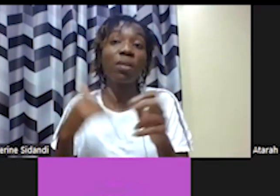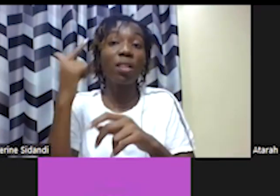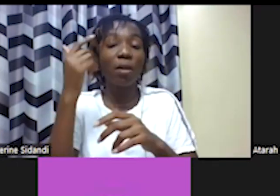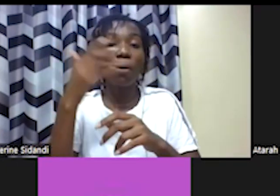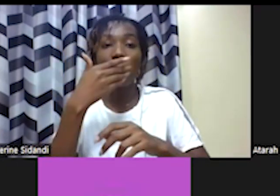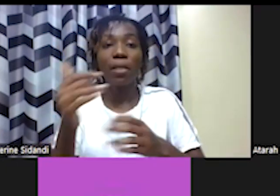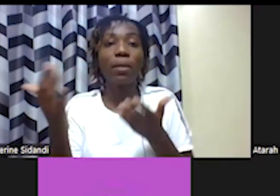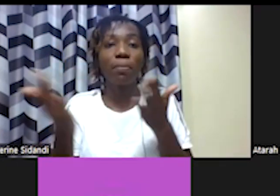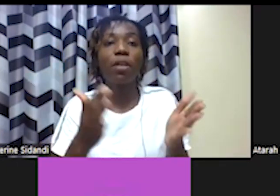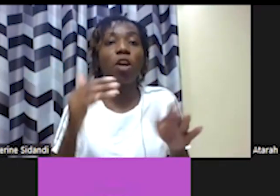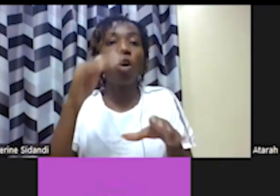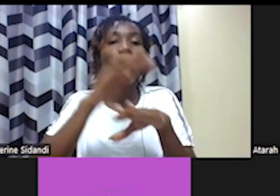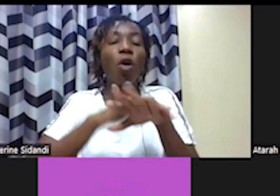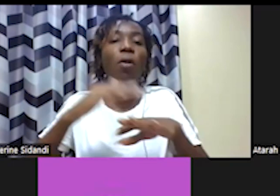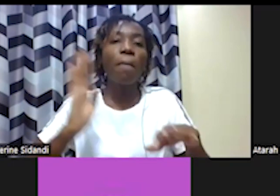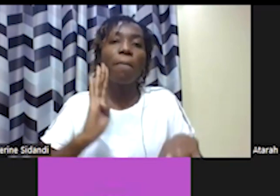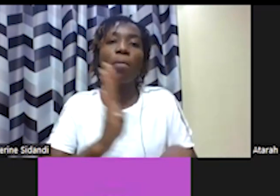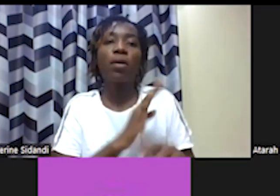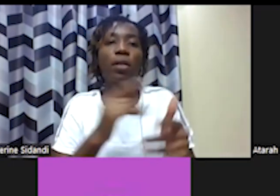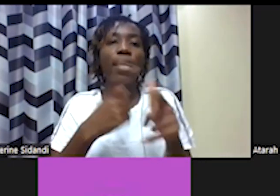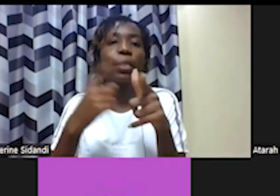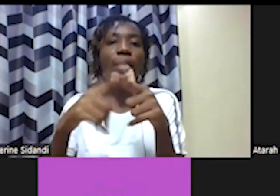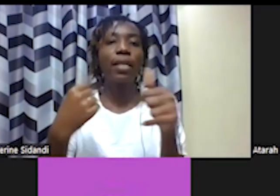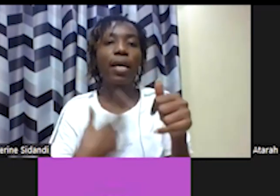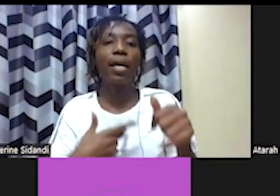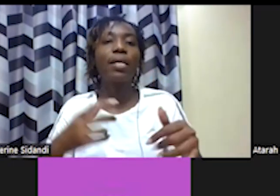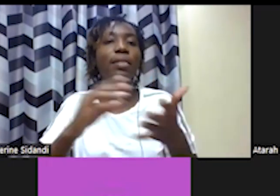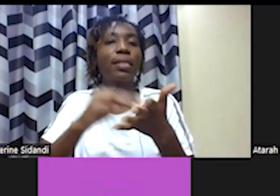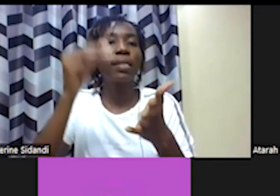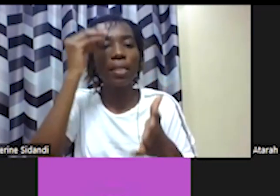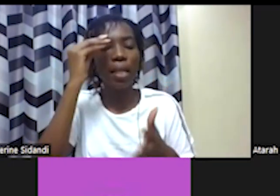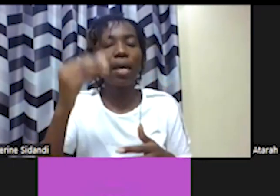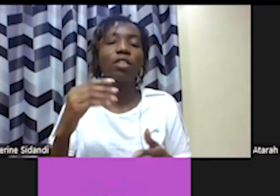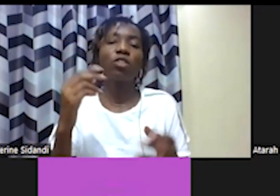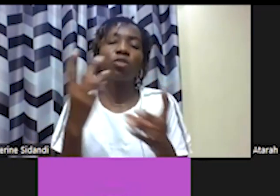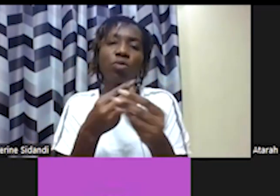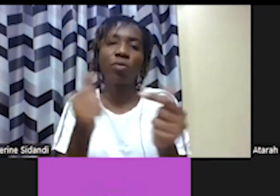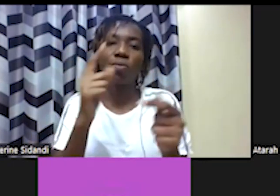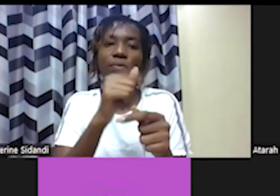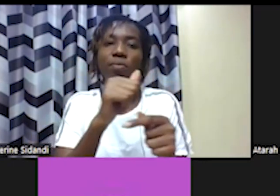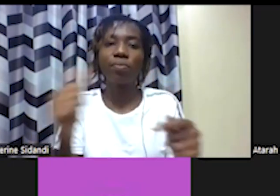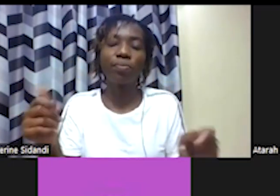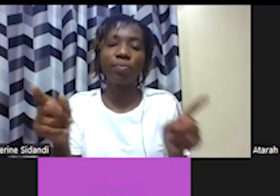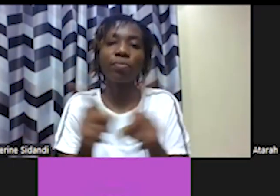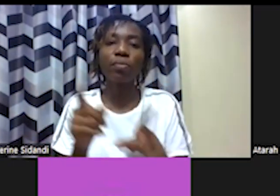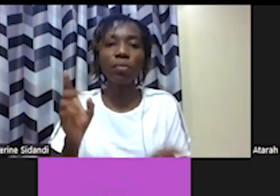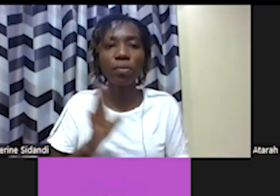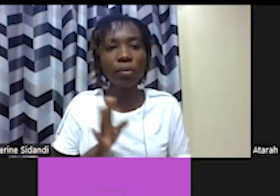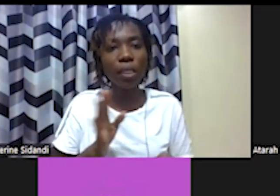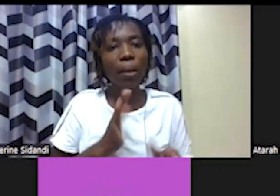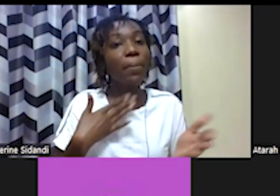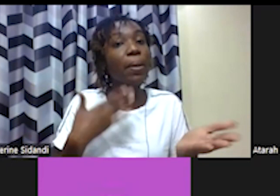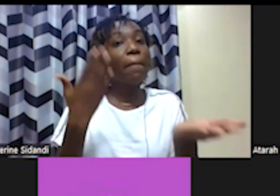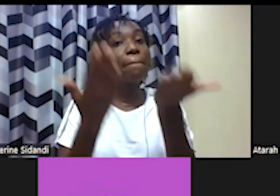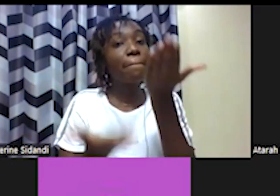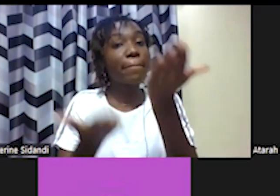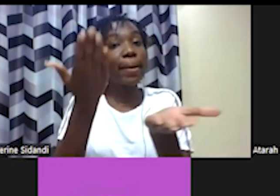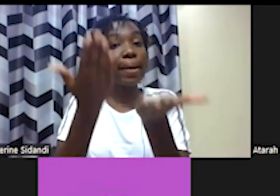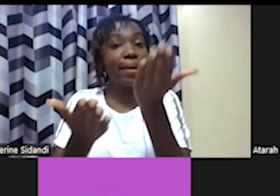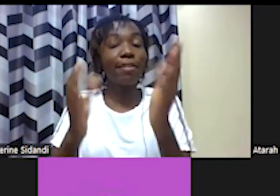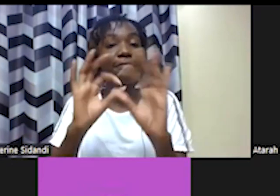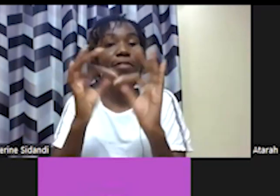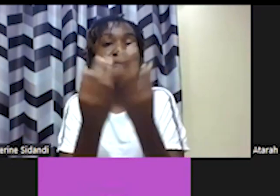next time, then we can learn to accommodate each other as women. Then how do I balance family and